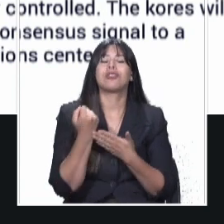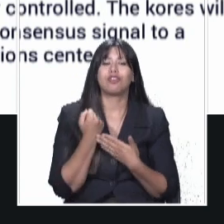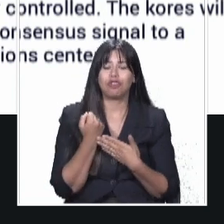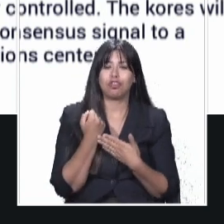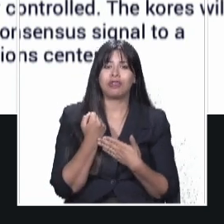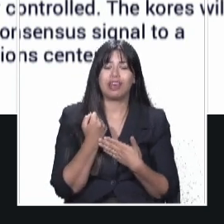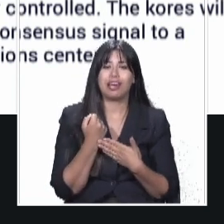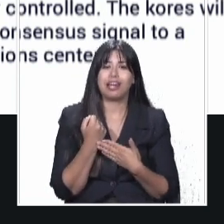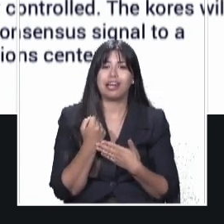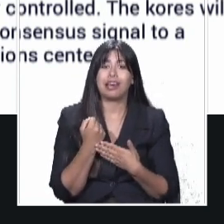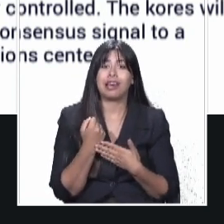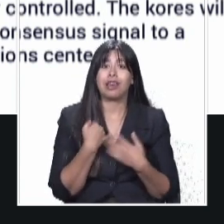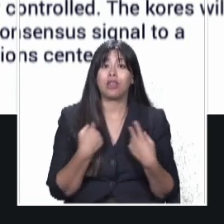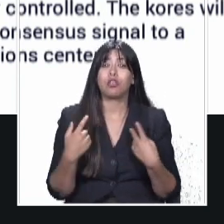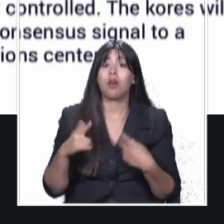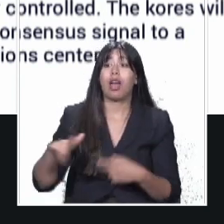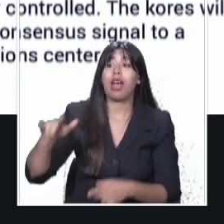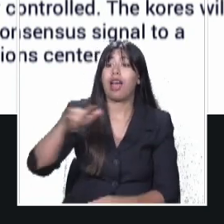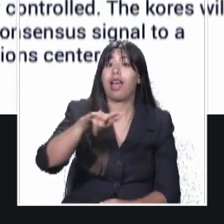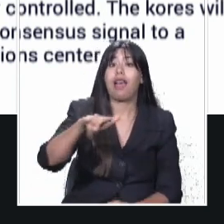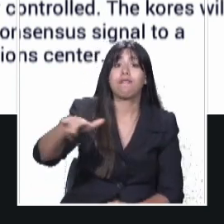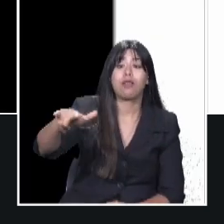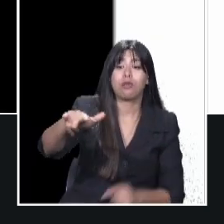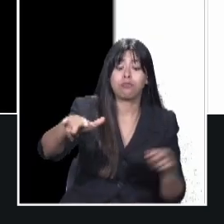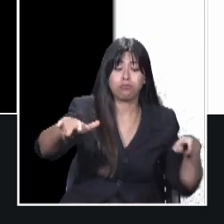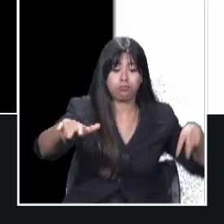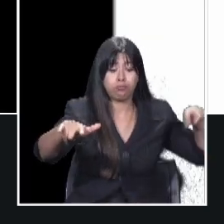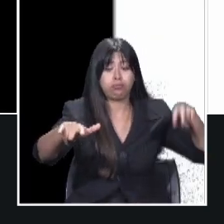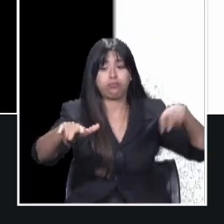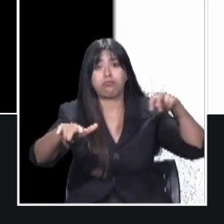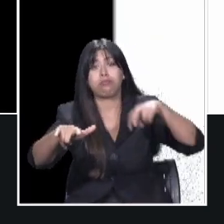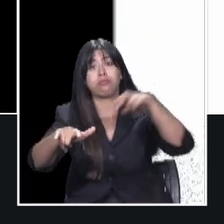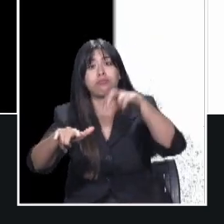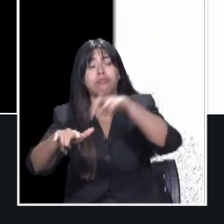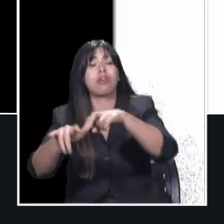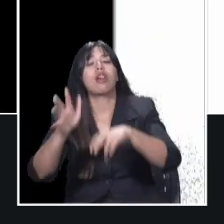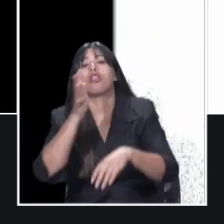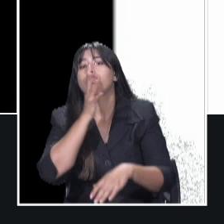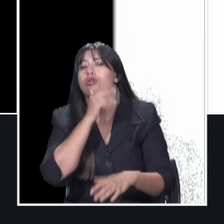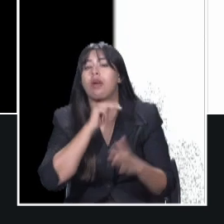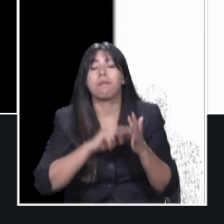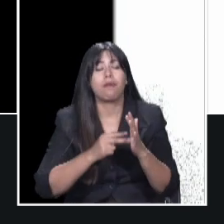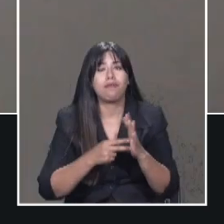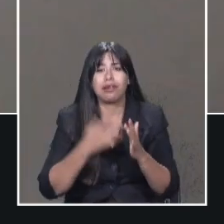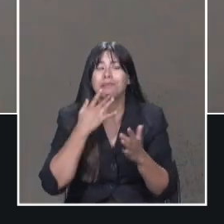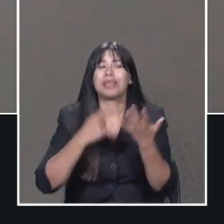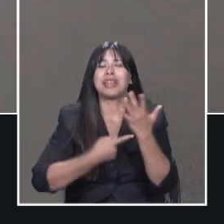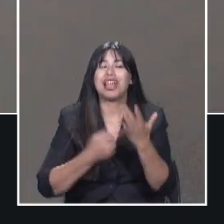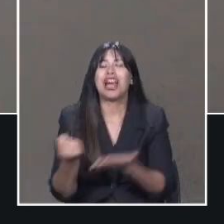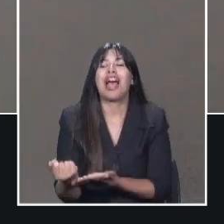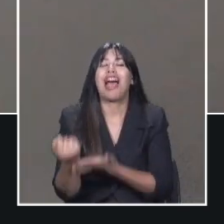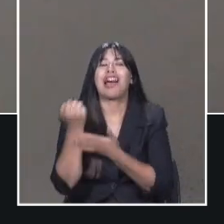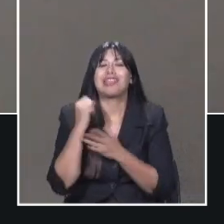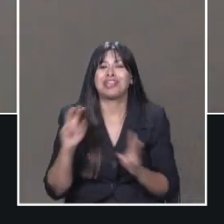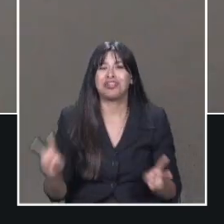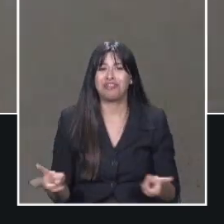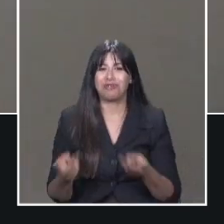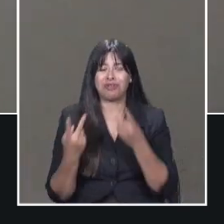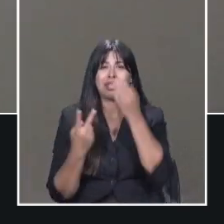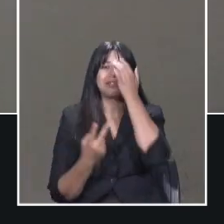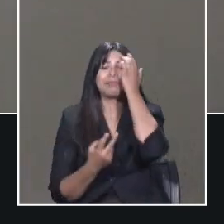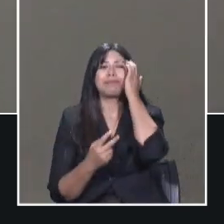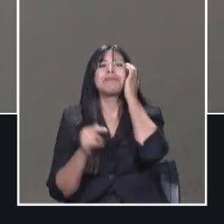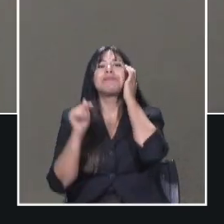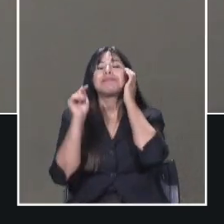because the technology is such a small form factor. So here is a demo of